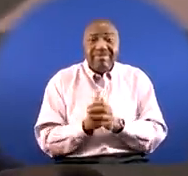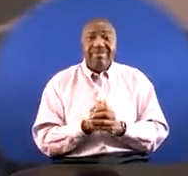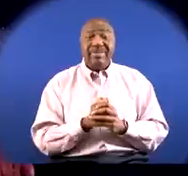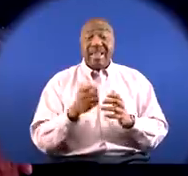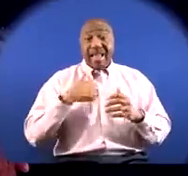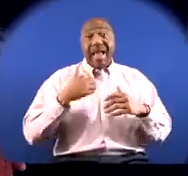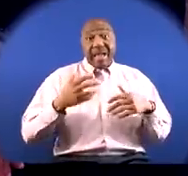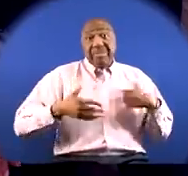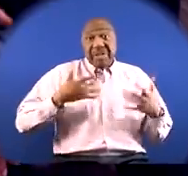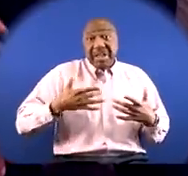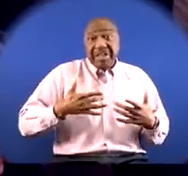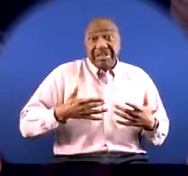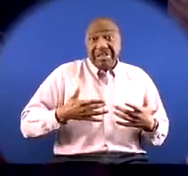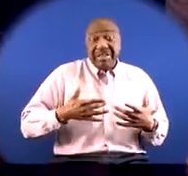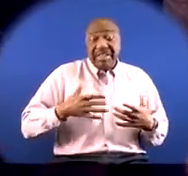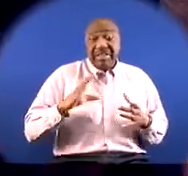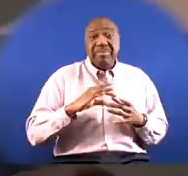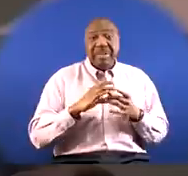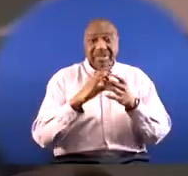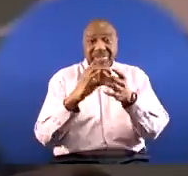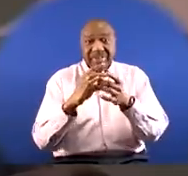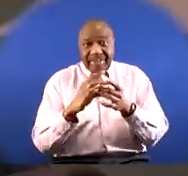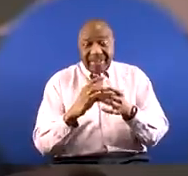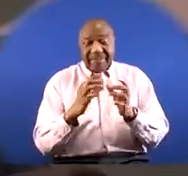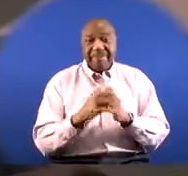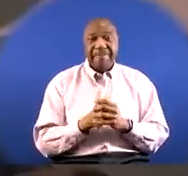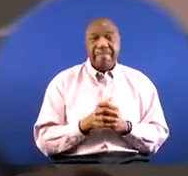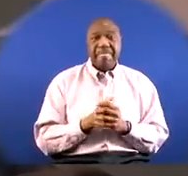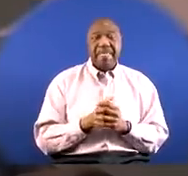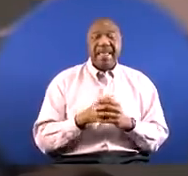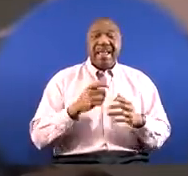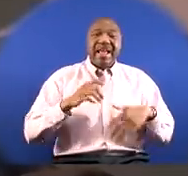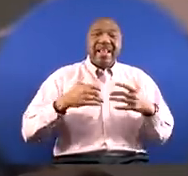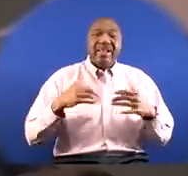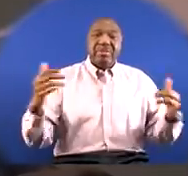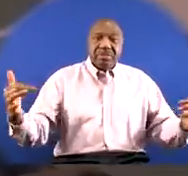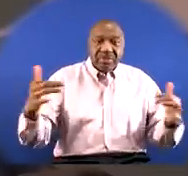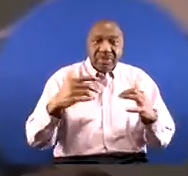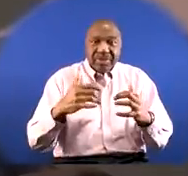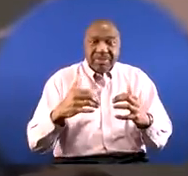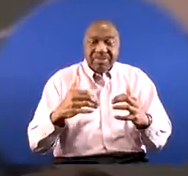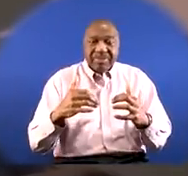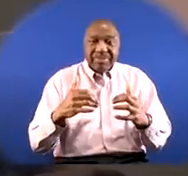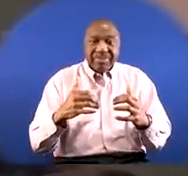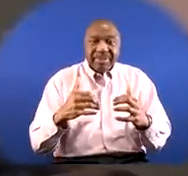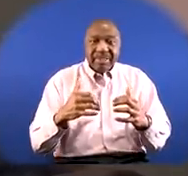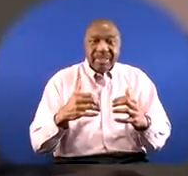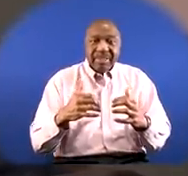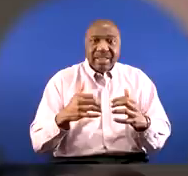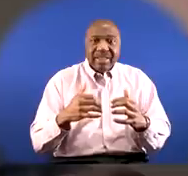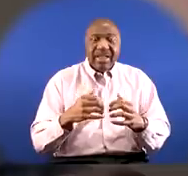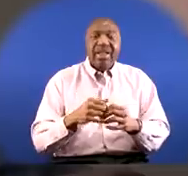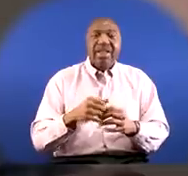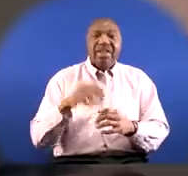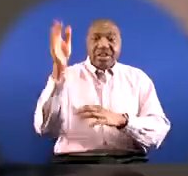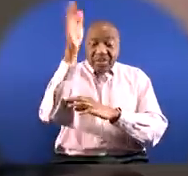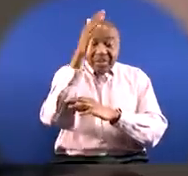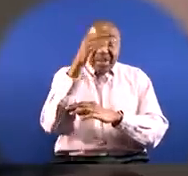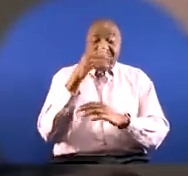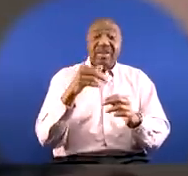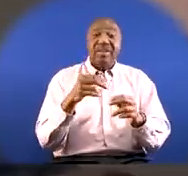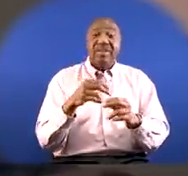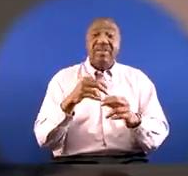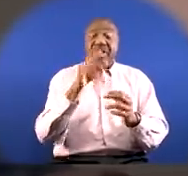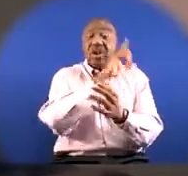And I'm glad to be here with you. Glad we've all come together under the banner of the Lord Jesus Christ